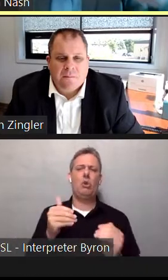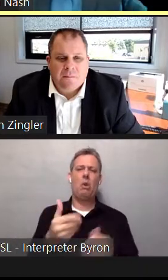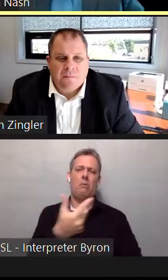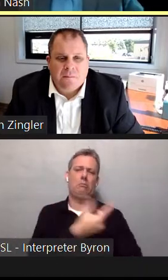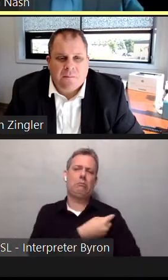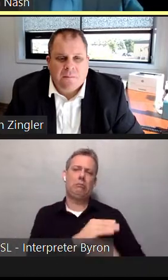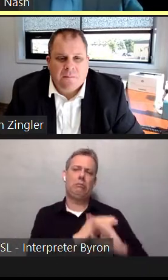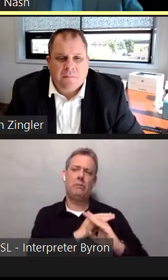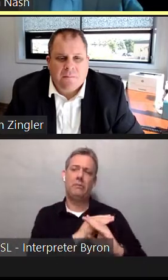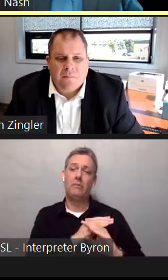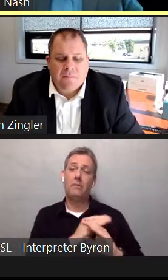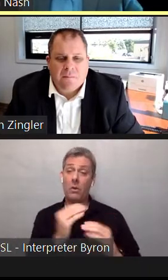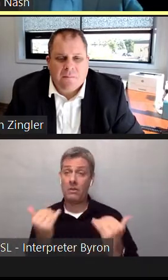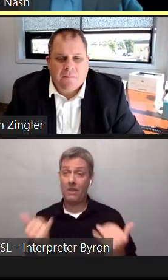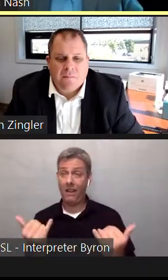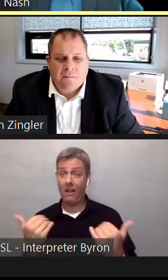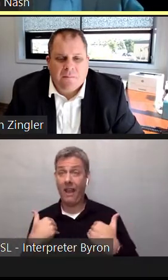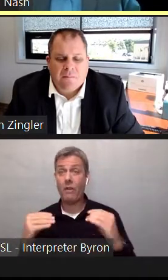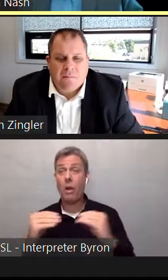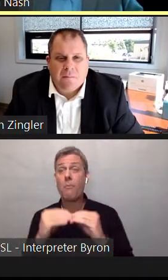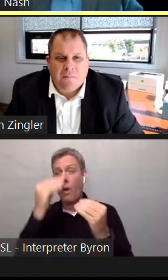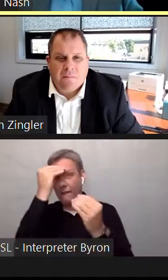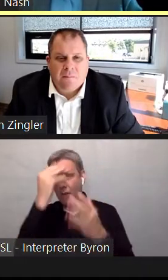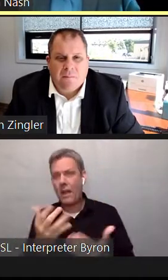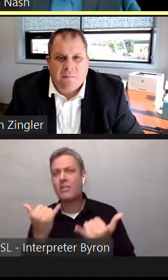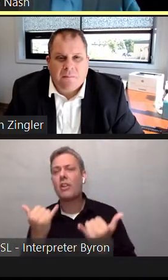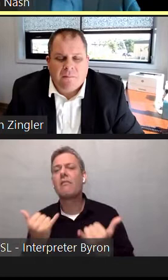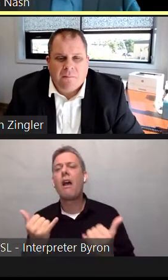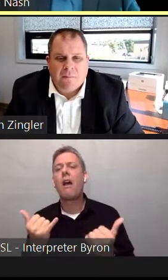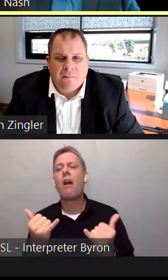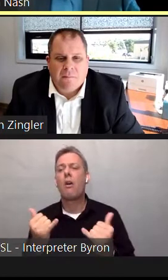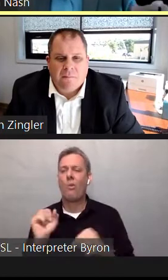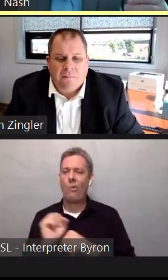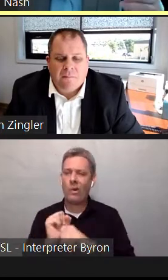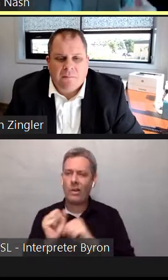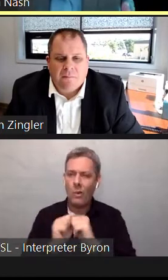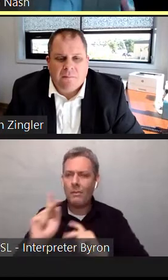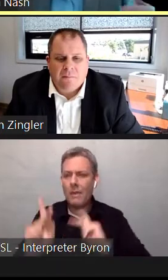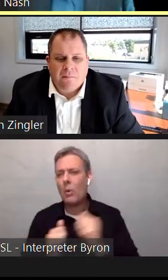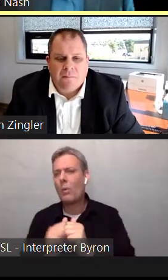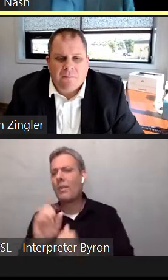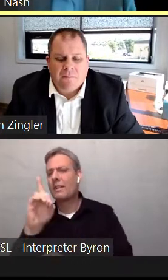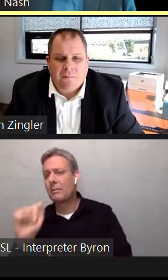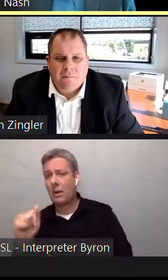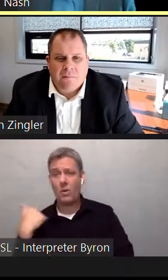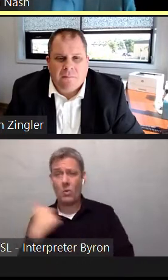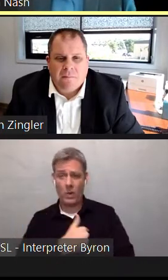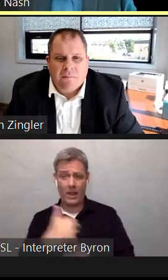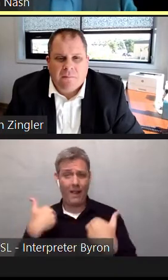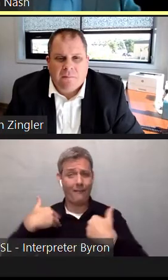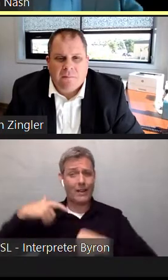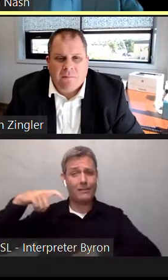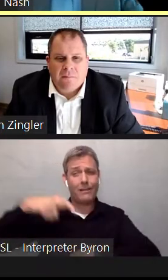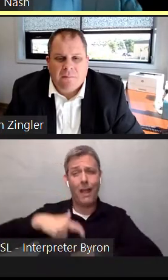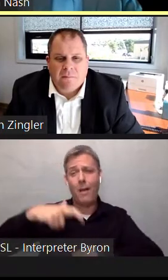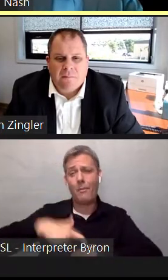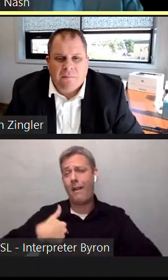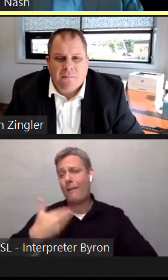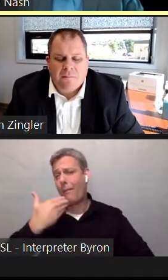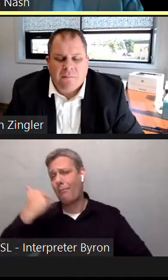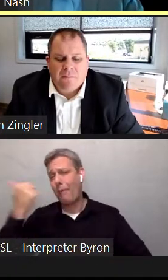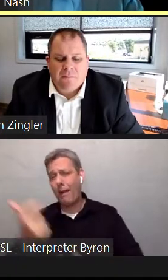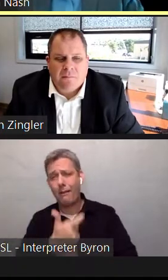our purpose in working with somebody with a disability, be able to communicate that. We've got time, we've got some better experience, and we're able